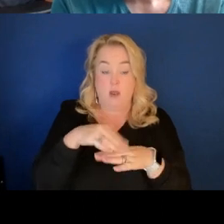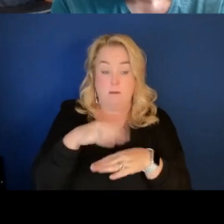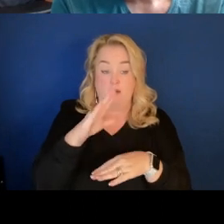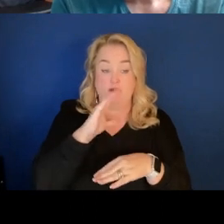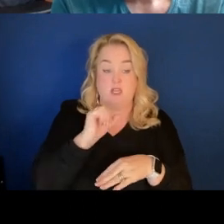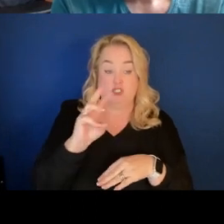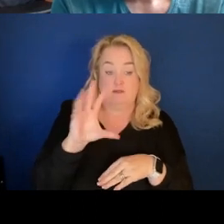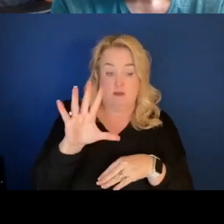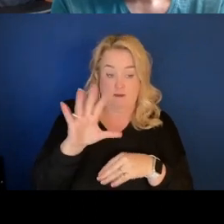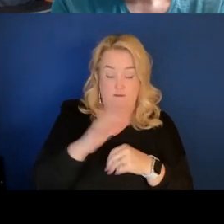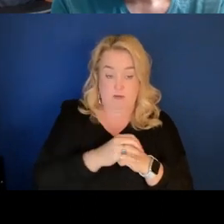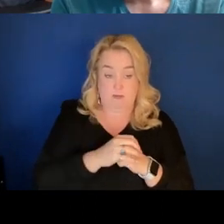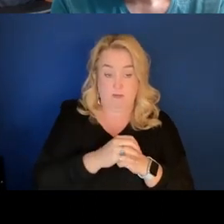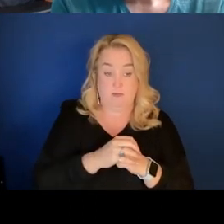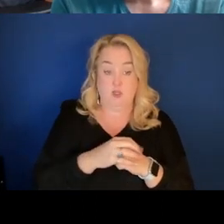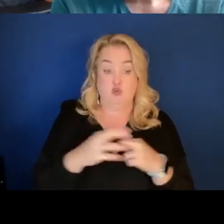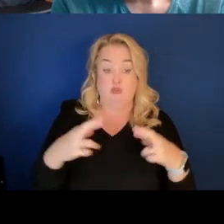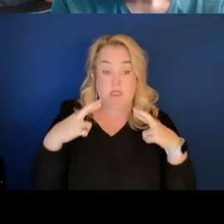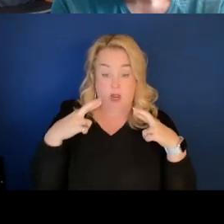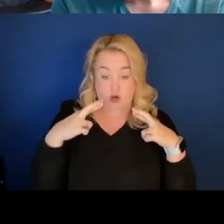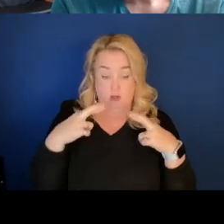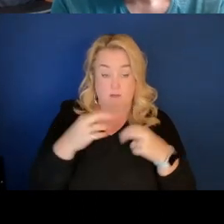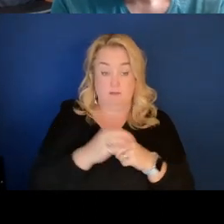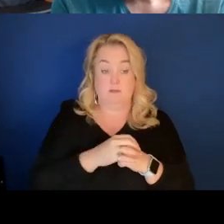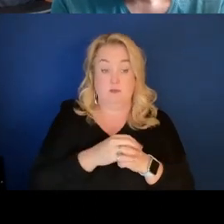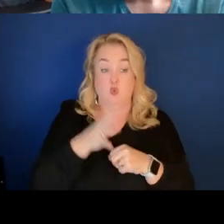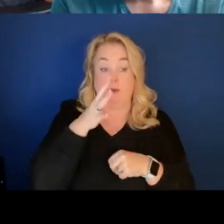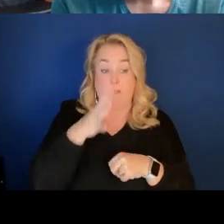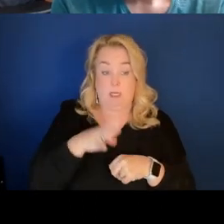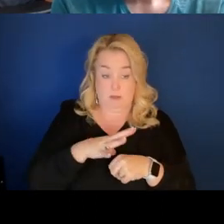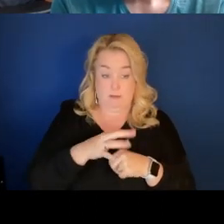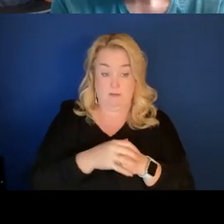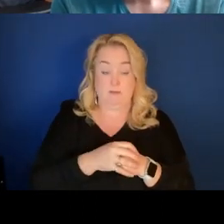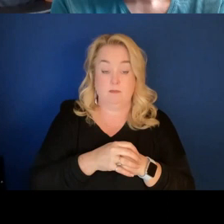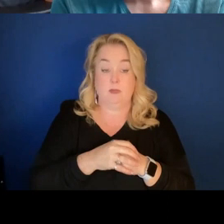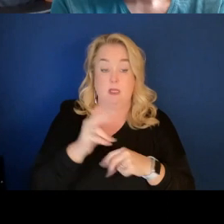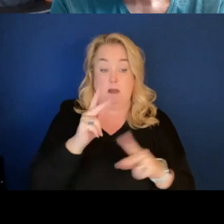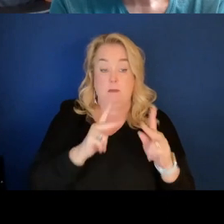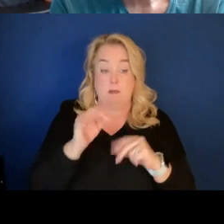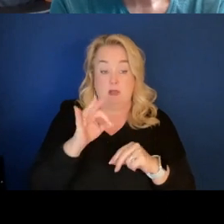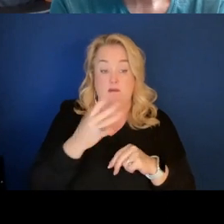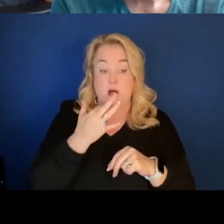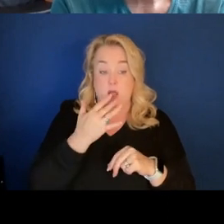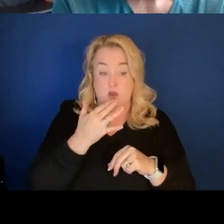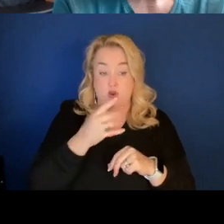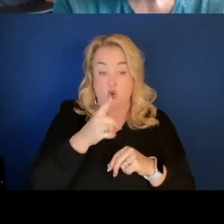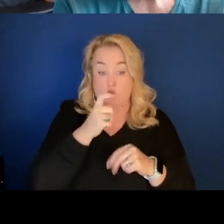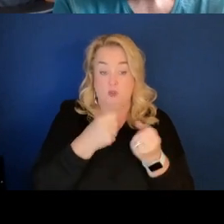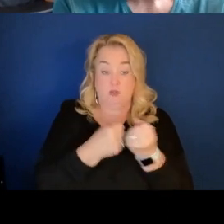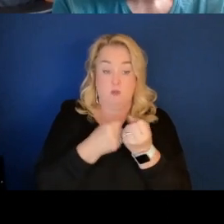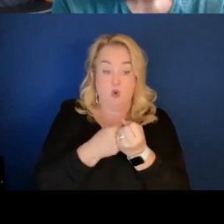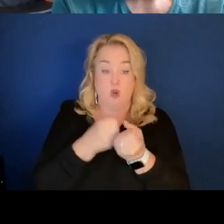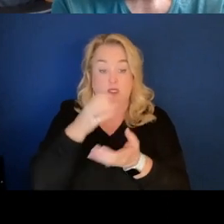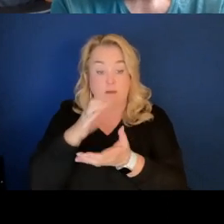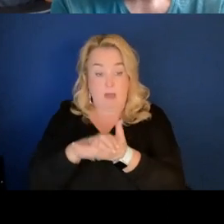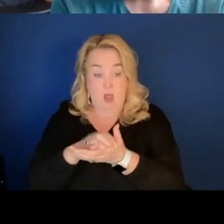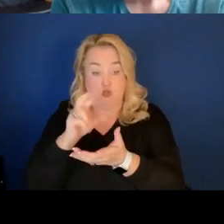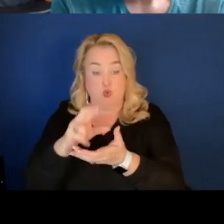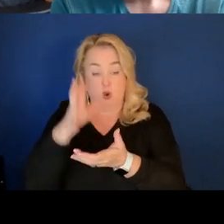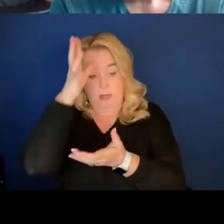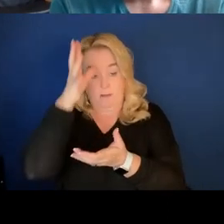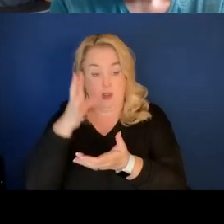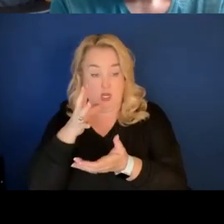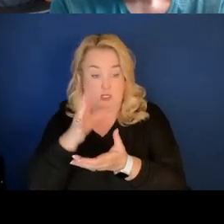age of 65, retired, women, and people of color who are supporting either a spouse or a